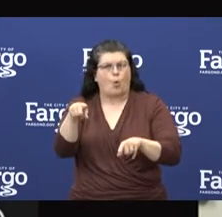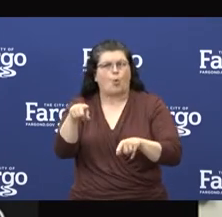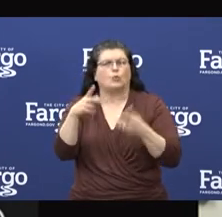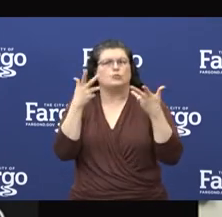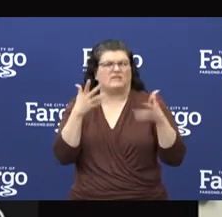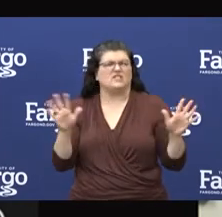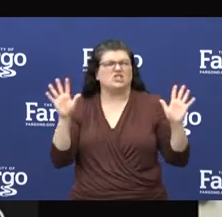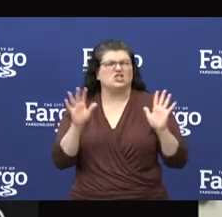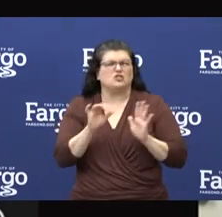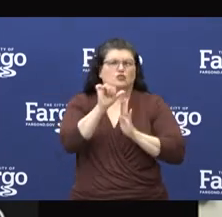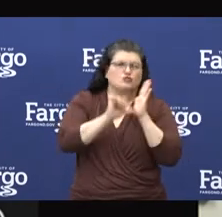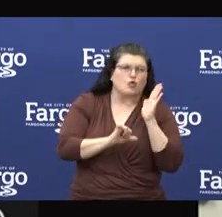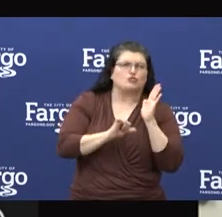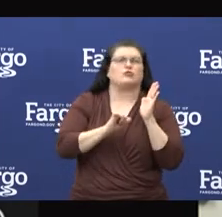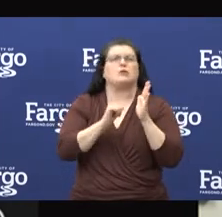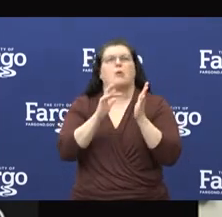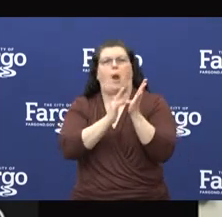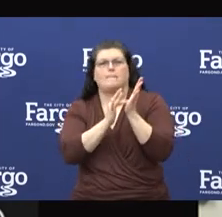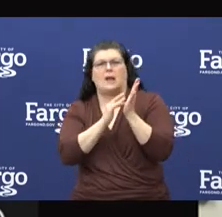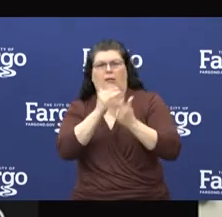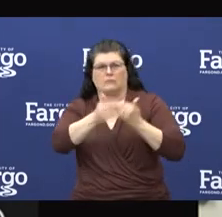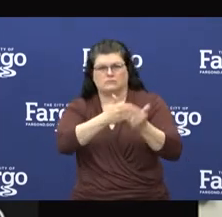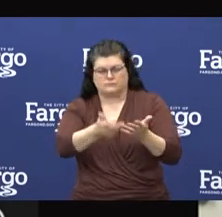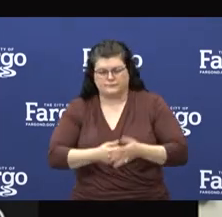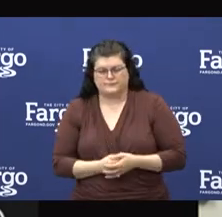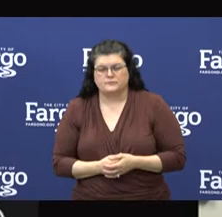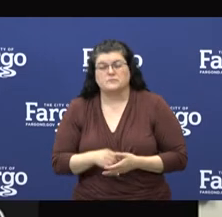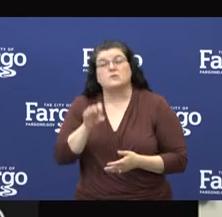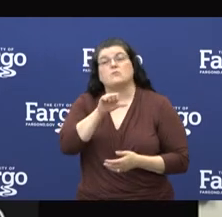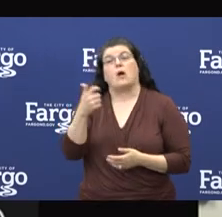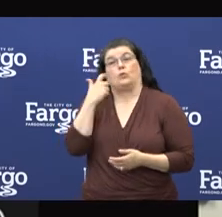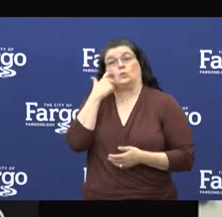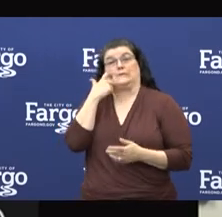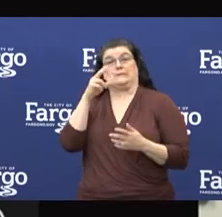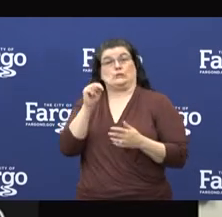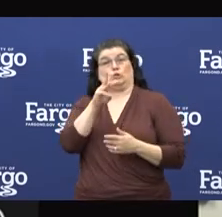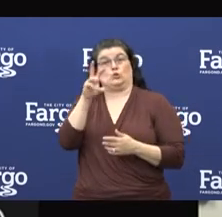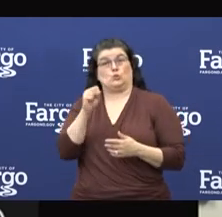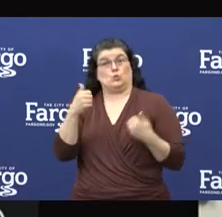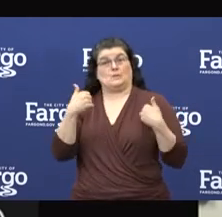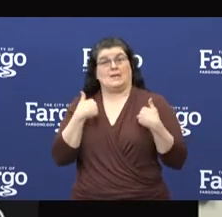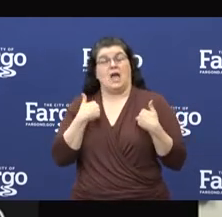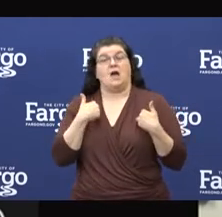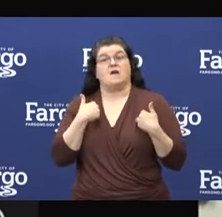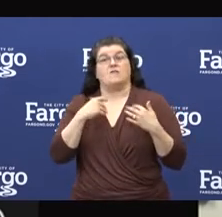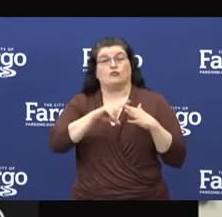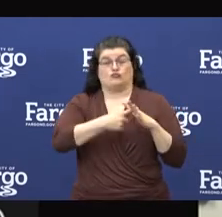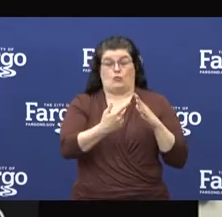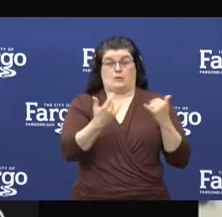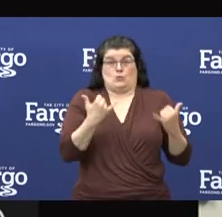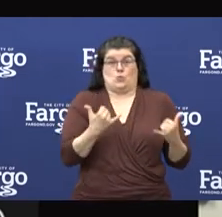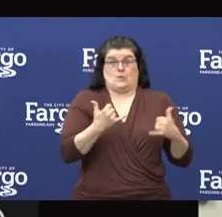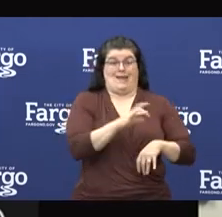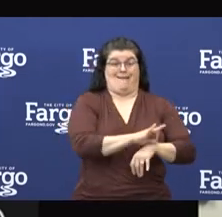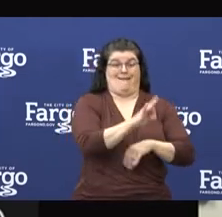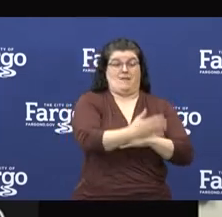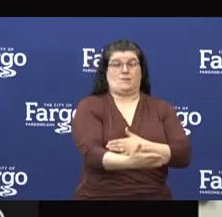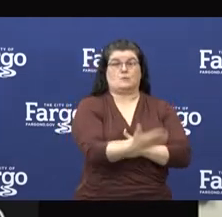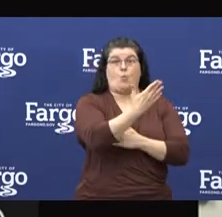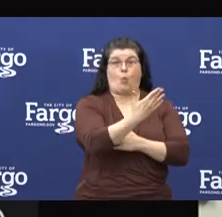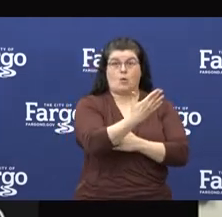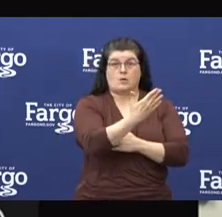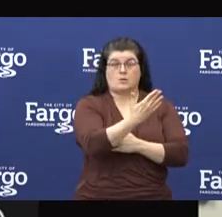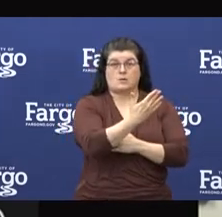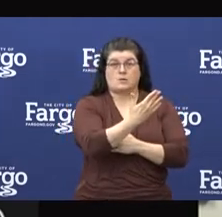completed. The most recent up-to-date news that I have is beginning today at 8 a.m., we are allowing